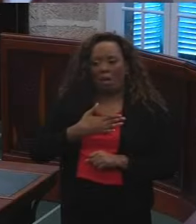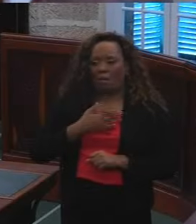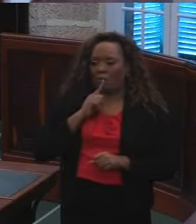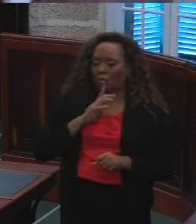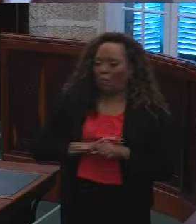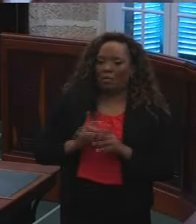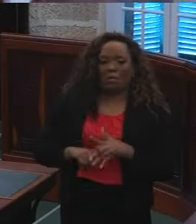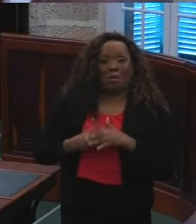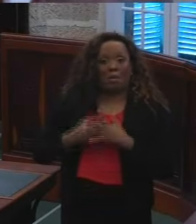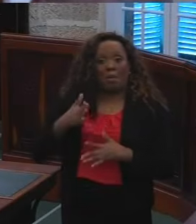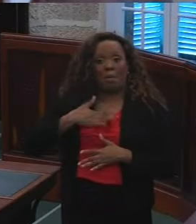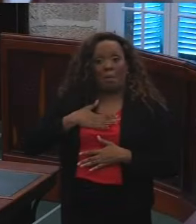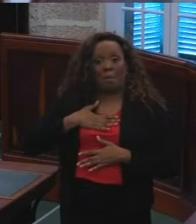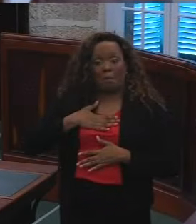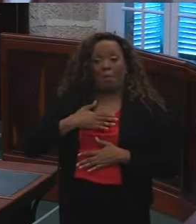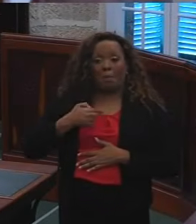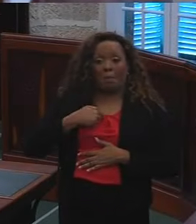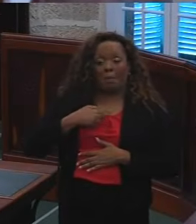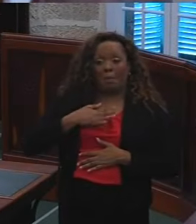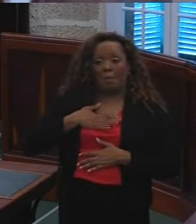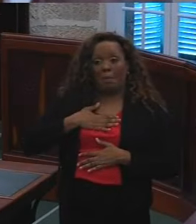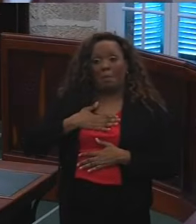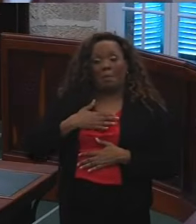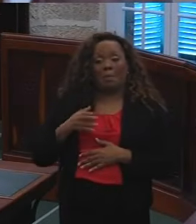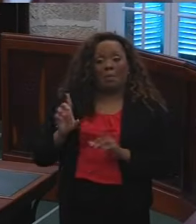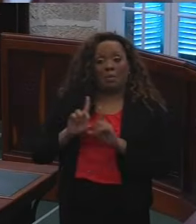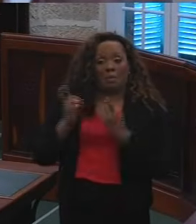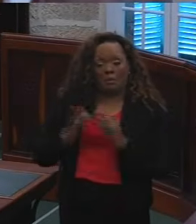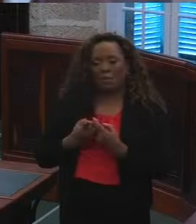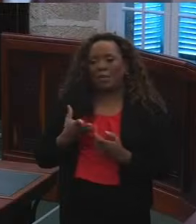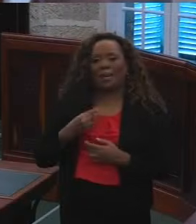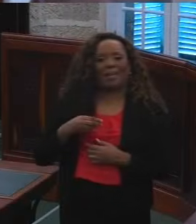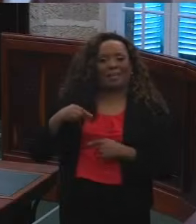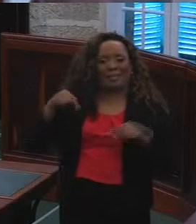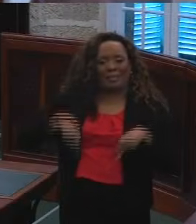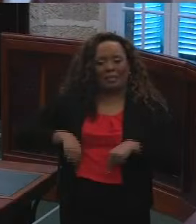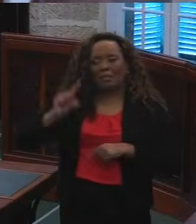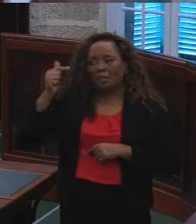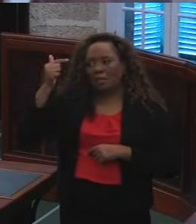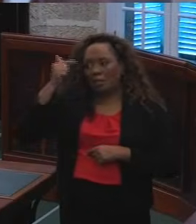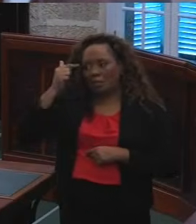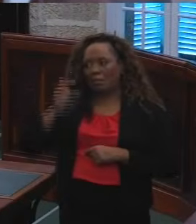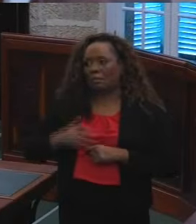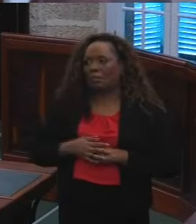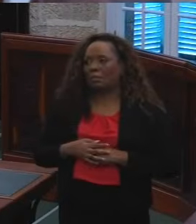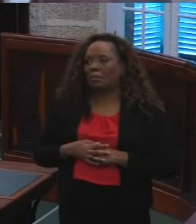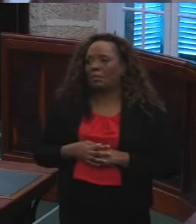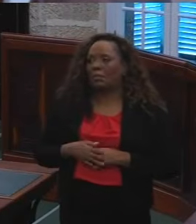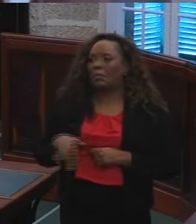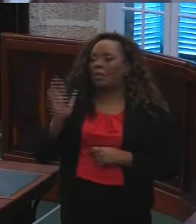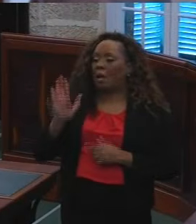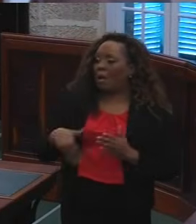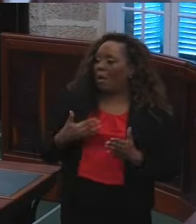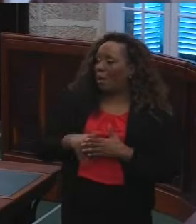the start of the Access for All project, where we go across all the government buildings, including schools, to